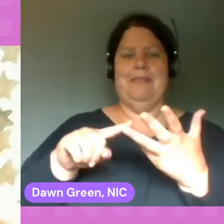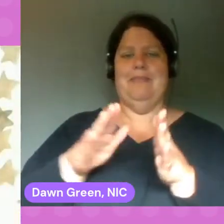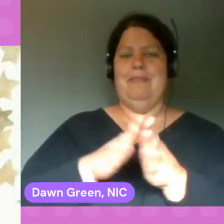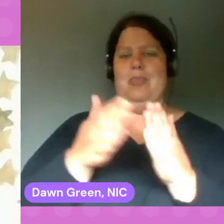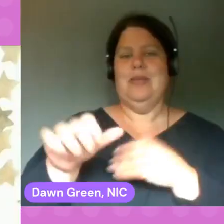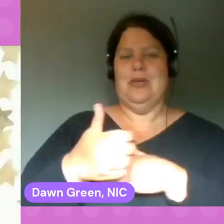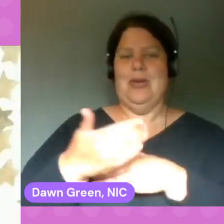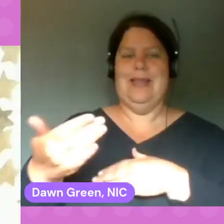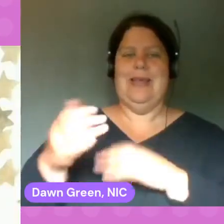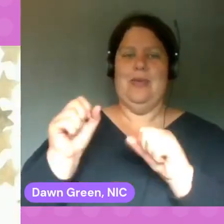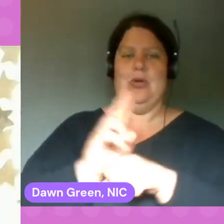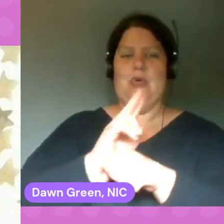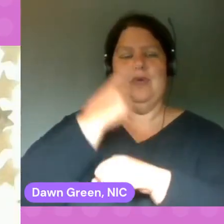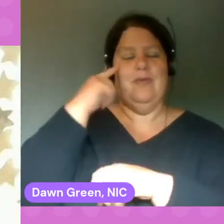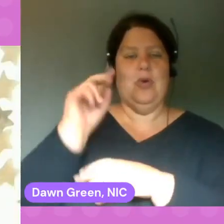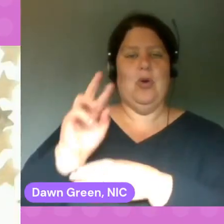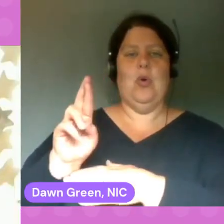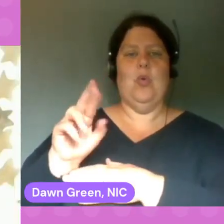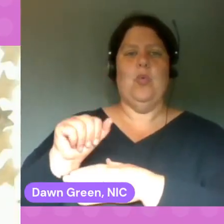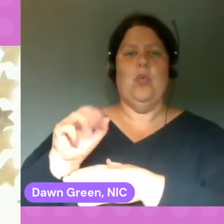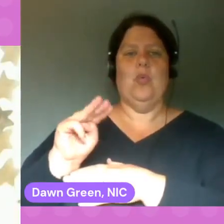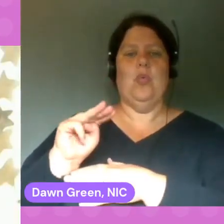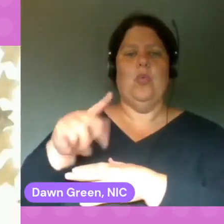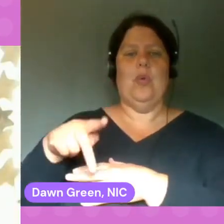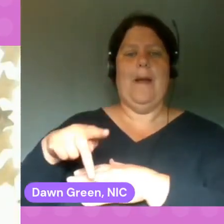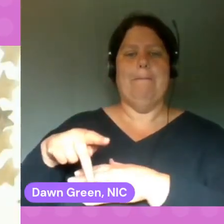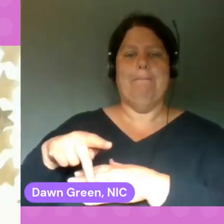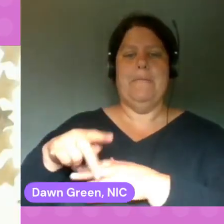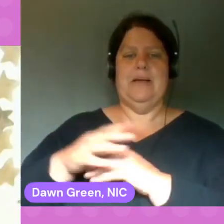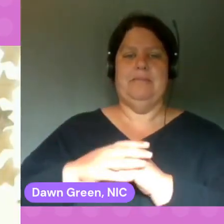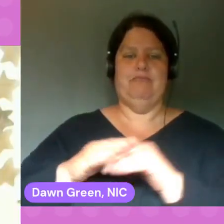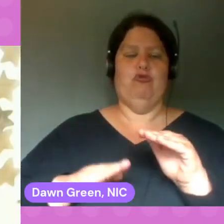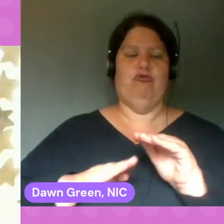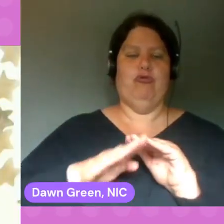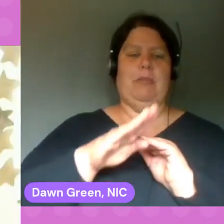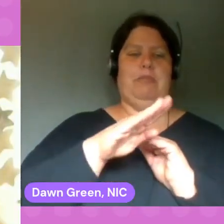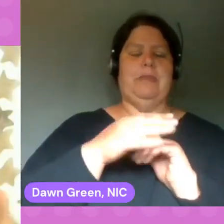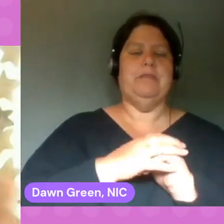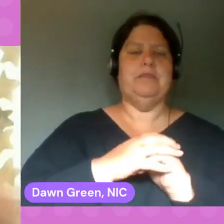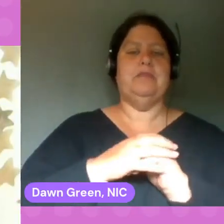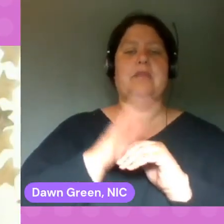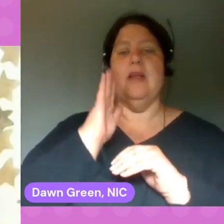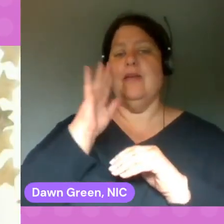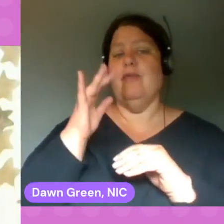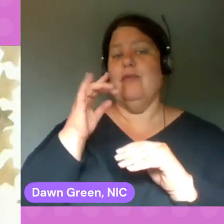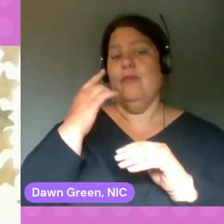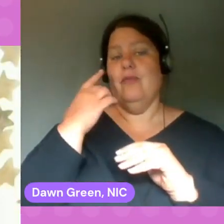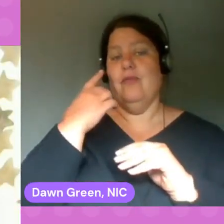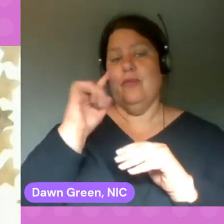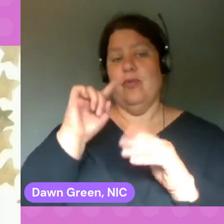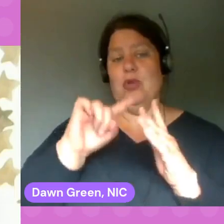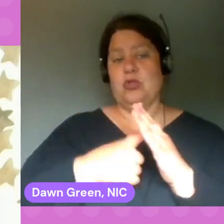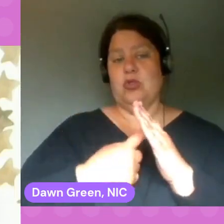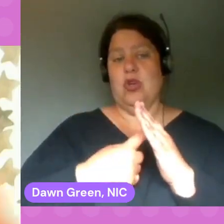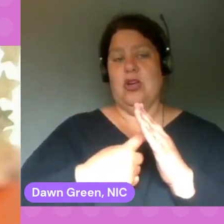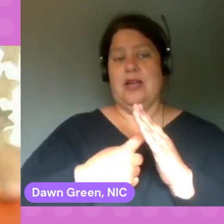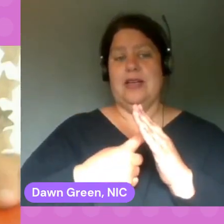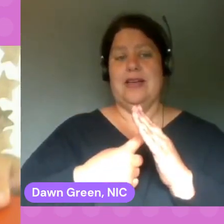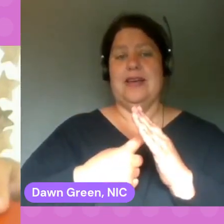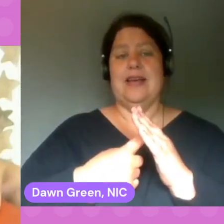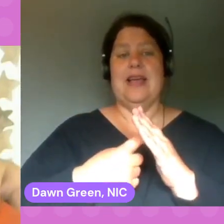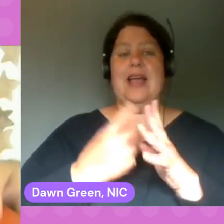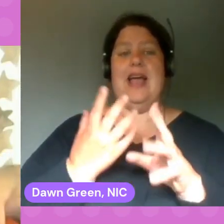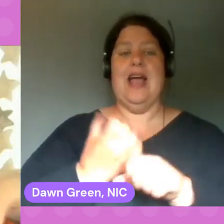as a ramp. So to get started, what you're going to want to do is take a book and